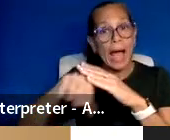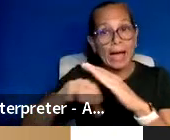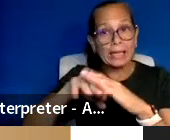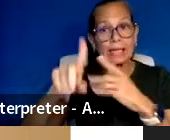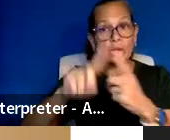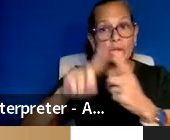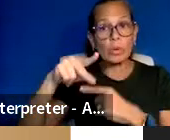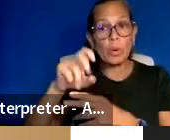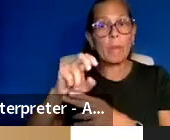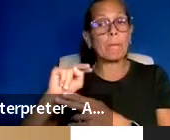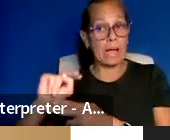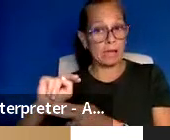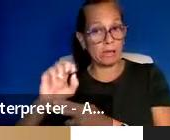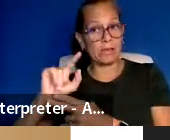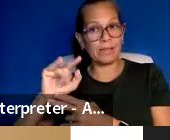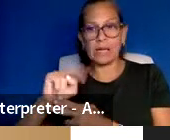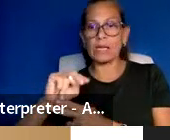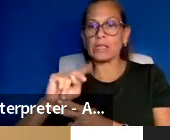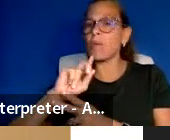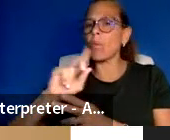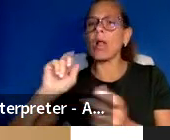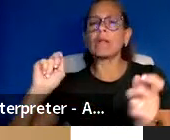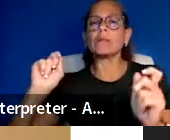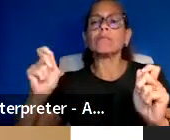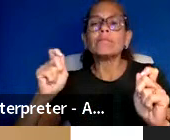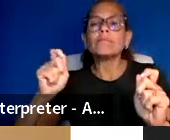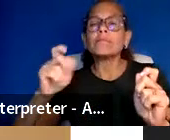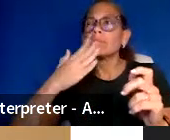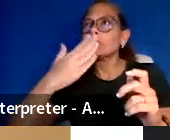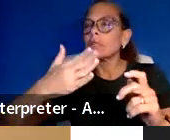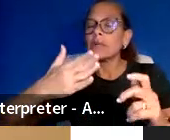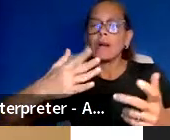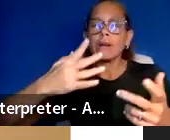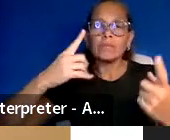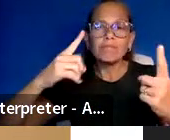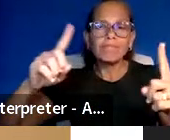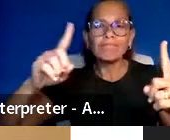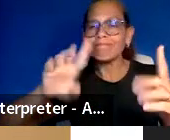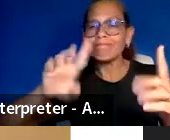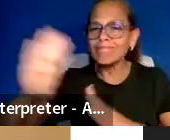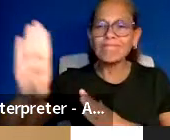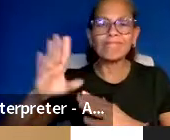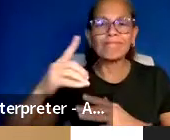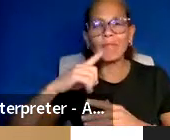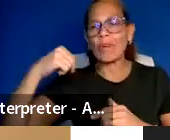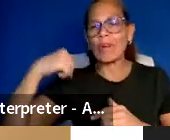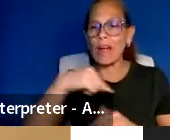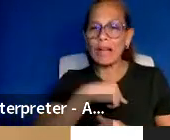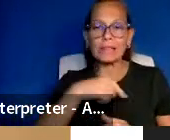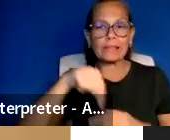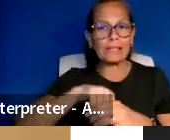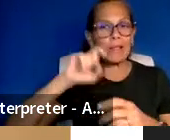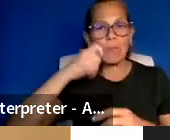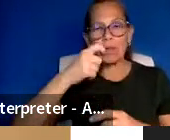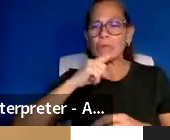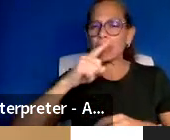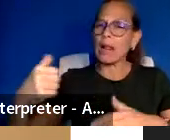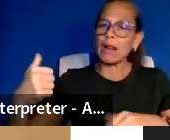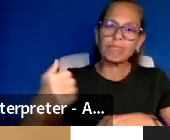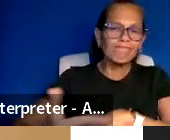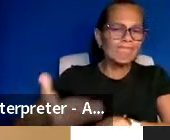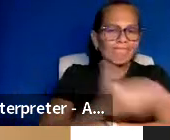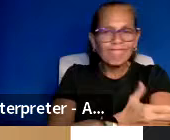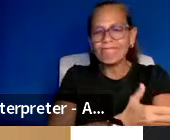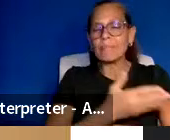Station will truly be transformative and a game changer for us in the Bronx. I want to thank all of you for joining us for